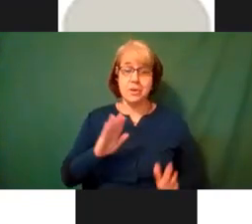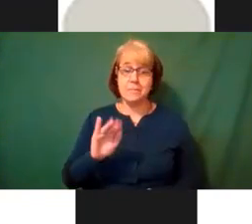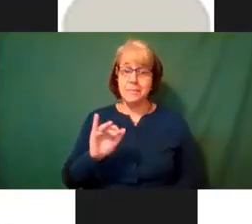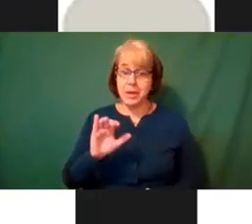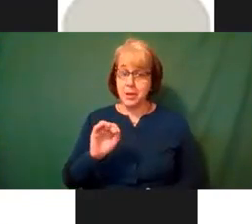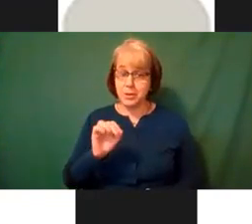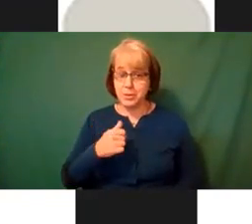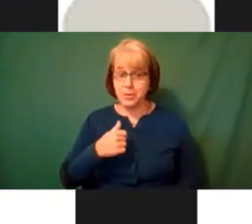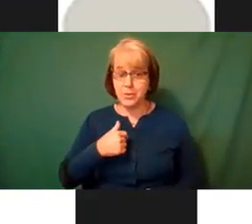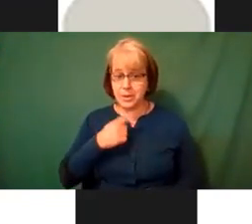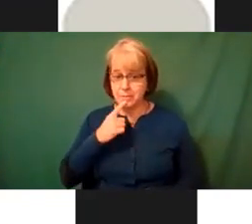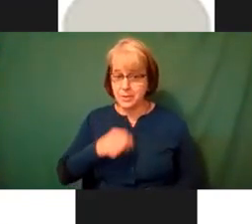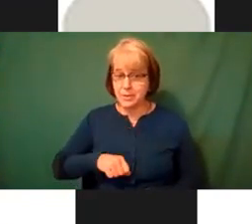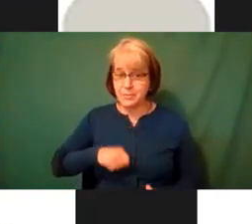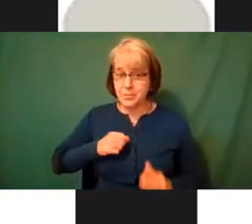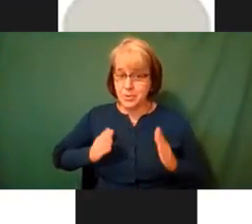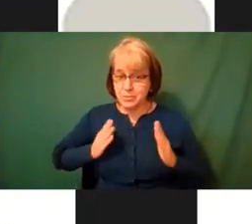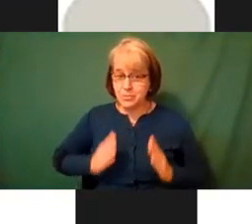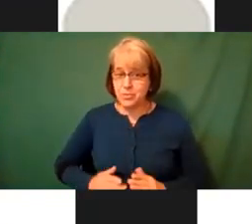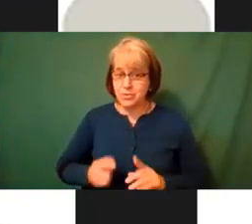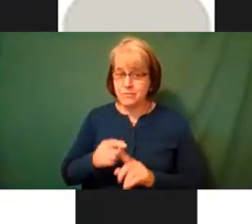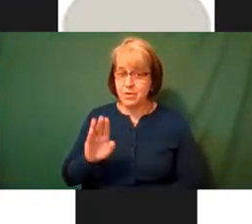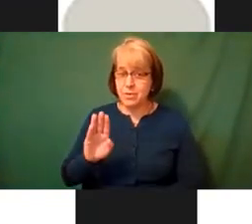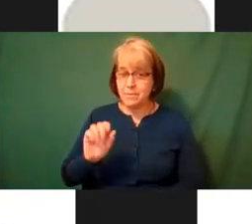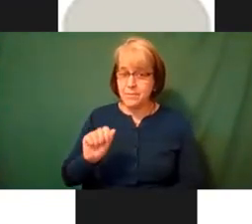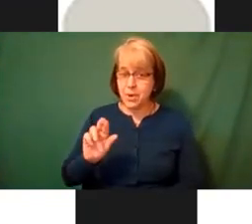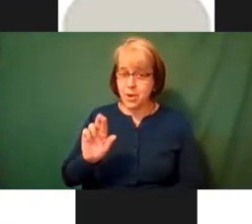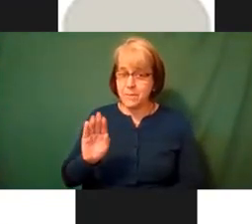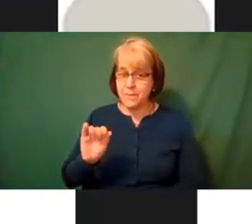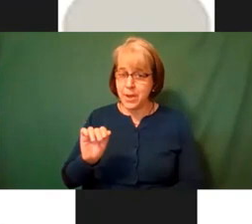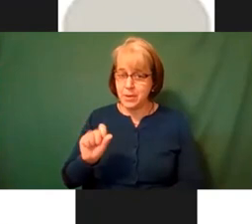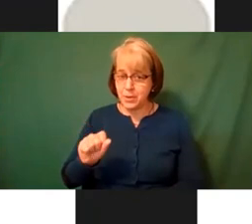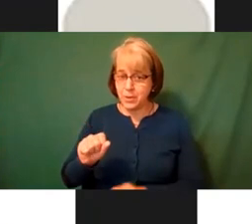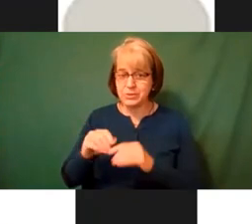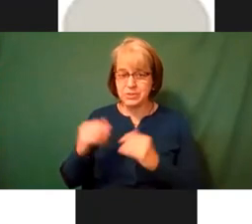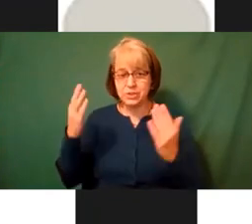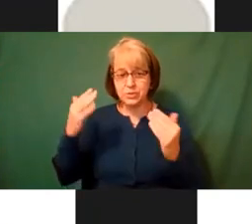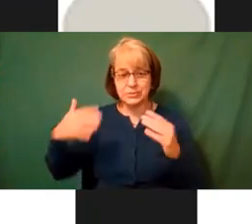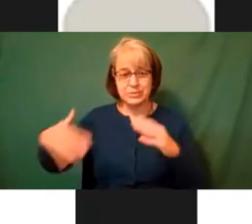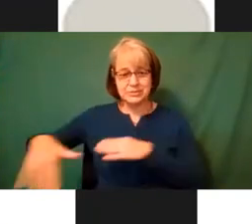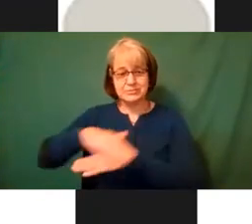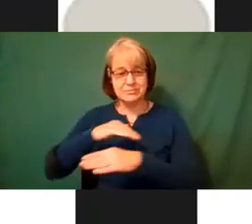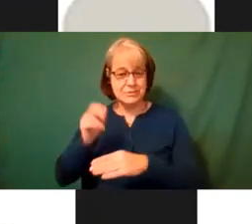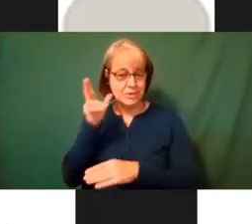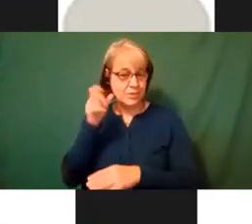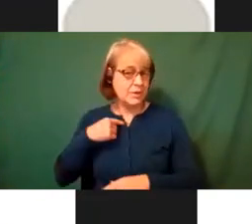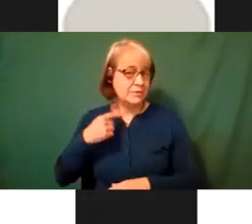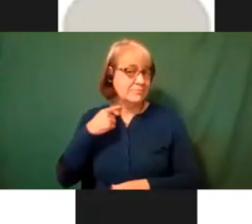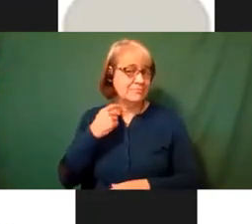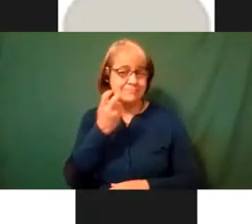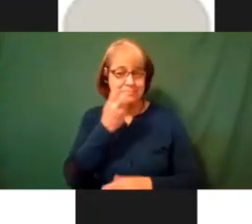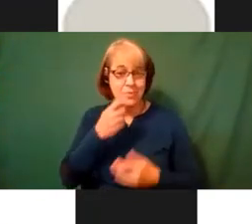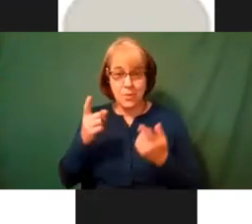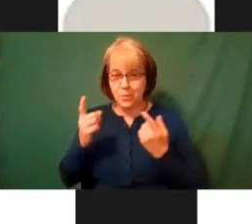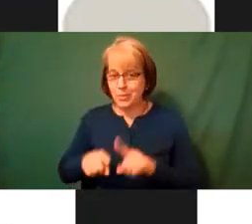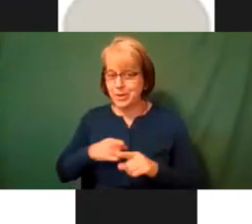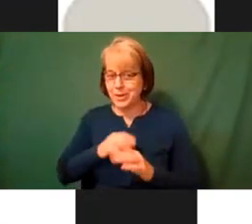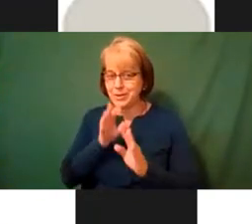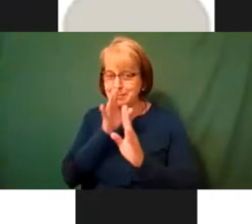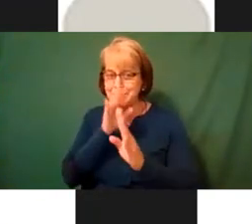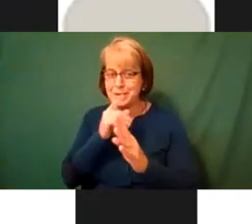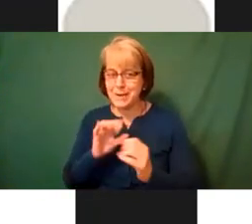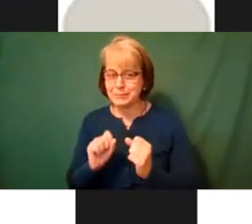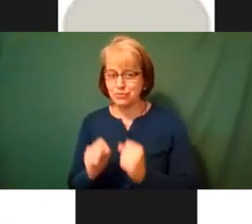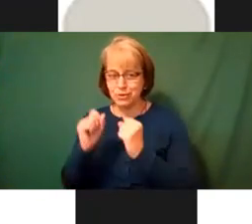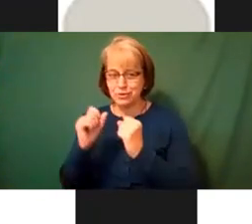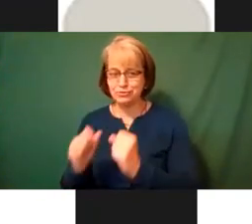Bajan. I'm from Barbados in the Caribbean. You may hear an accent. The more excited I get, the stronger that accent becomes. So